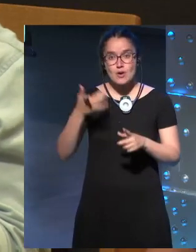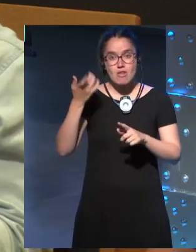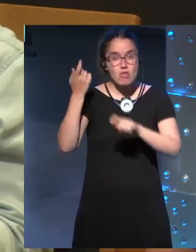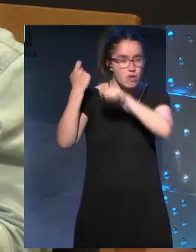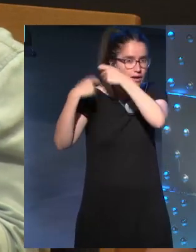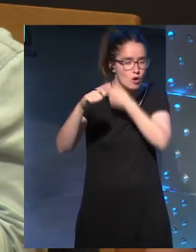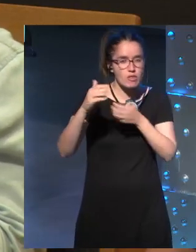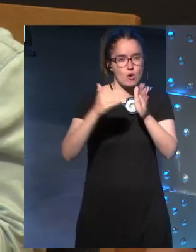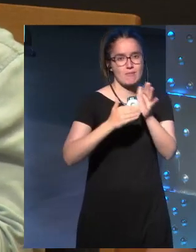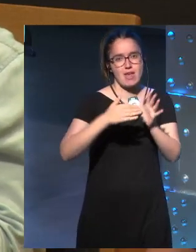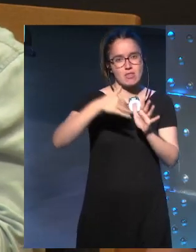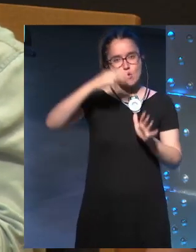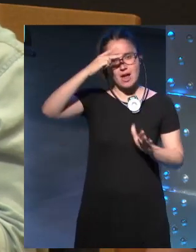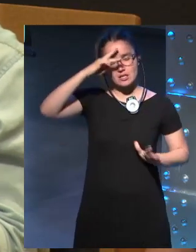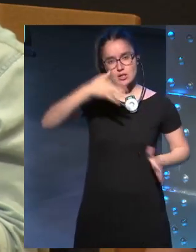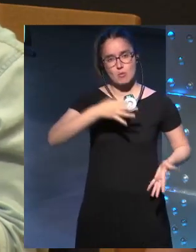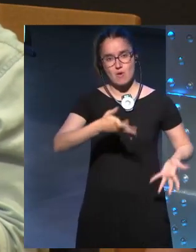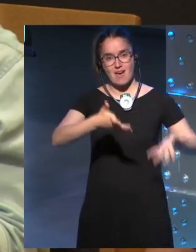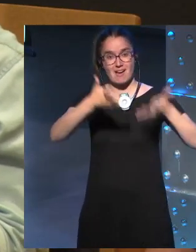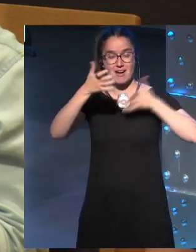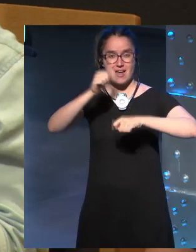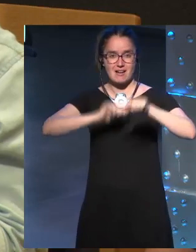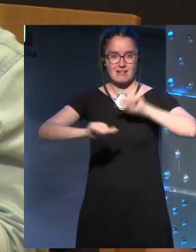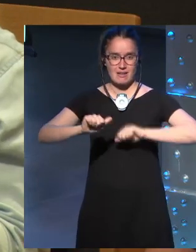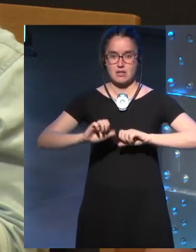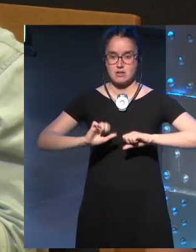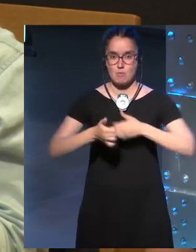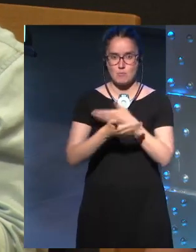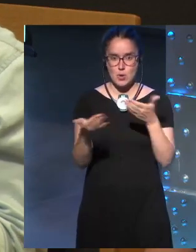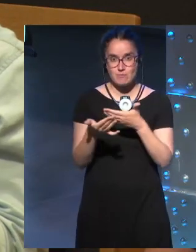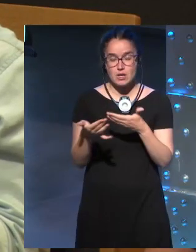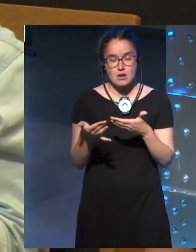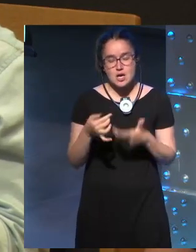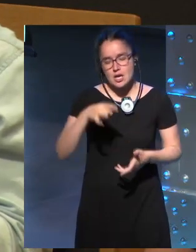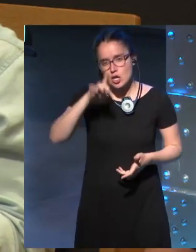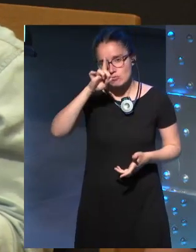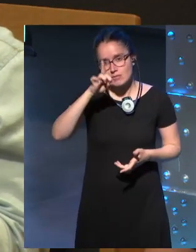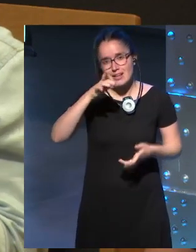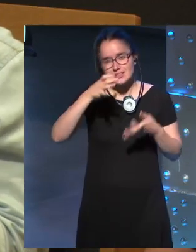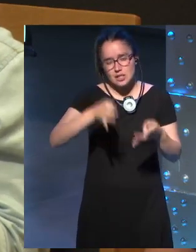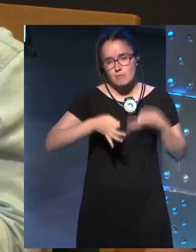have Zaragoza, Valencia, Athletic that are able to win the league from the beginning,